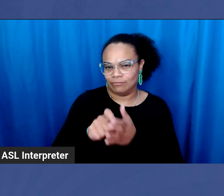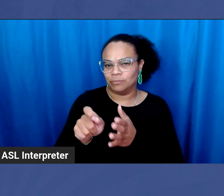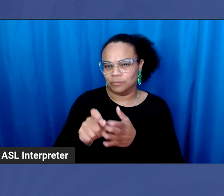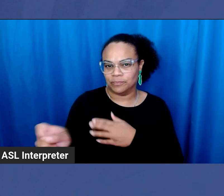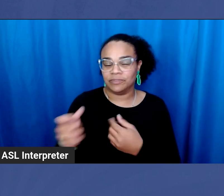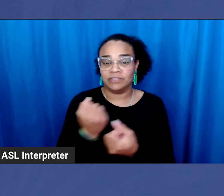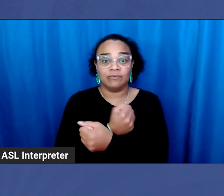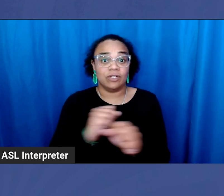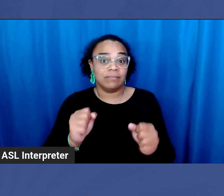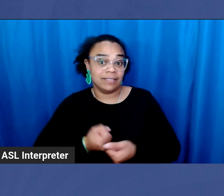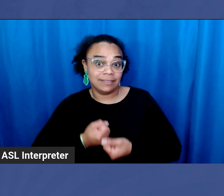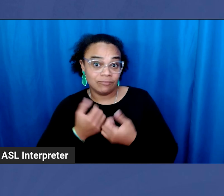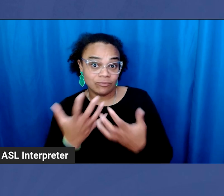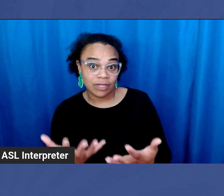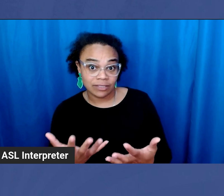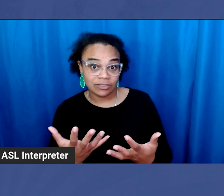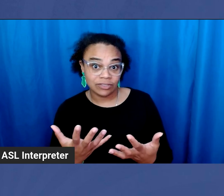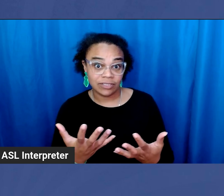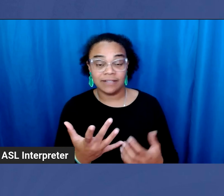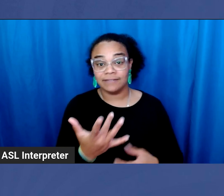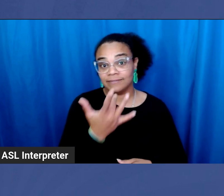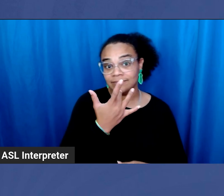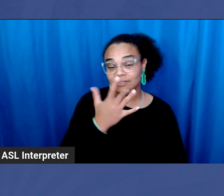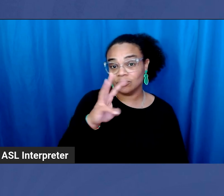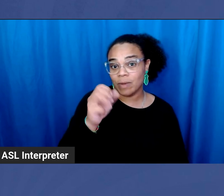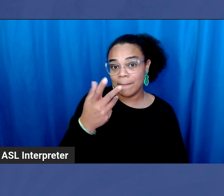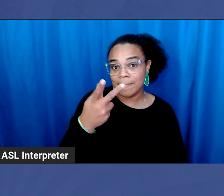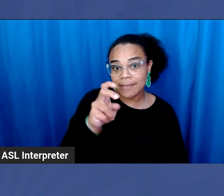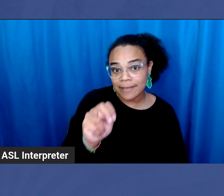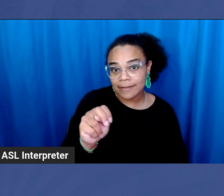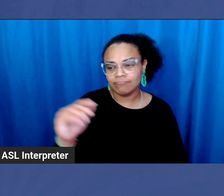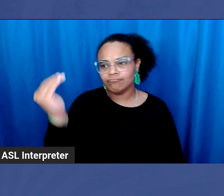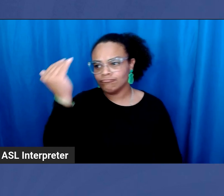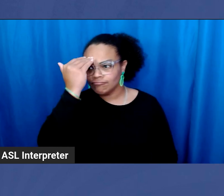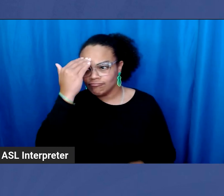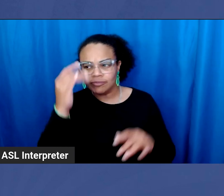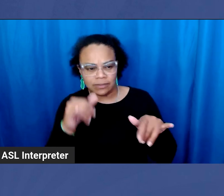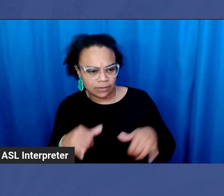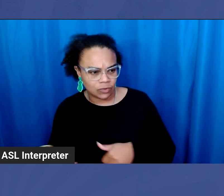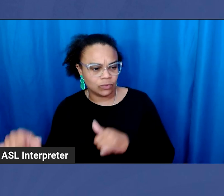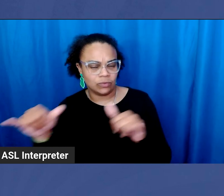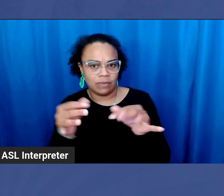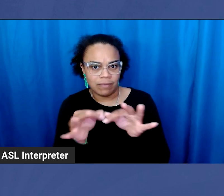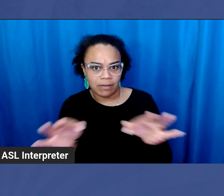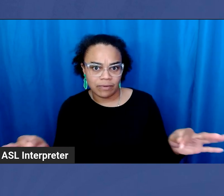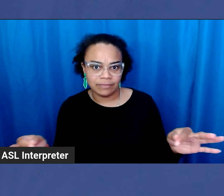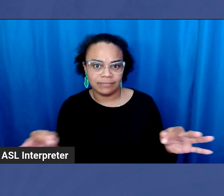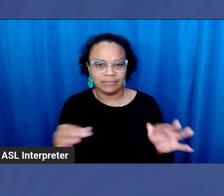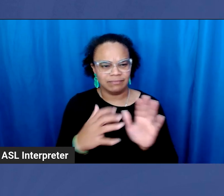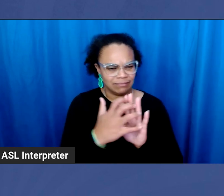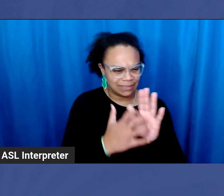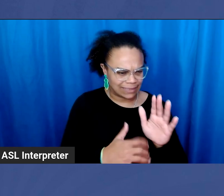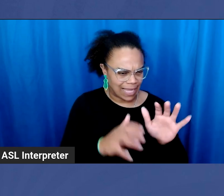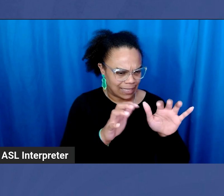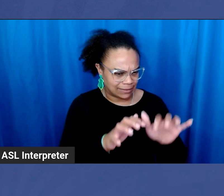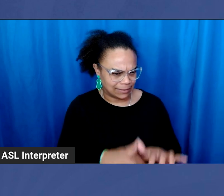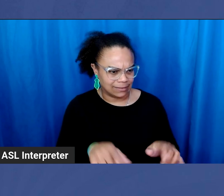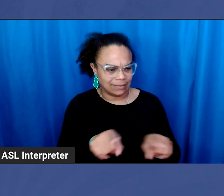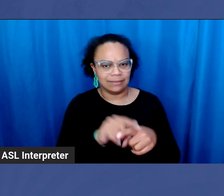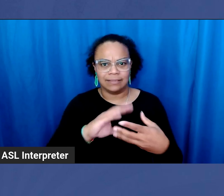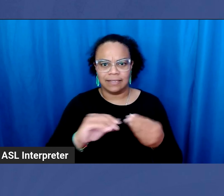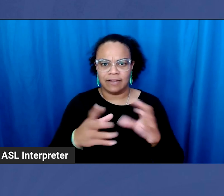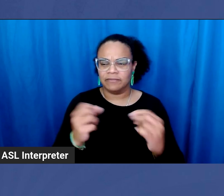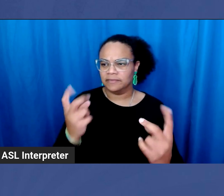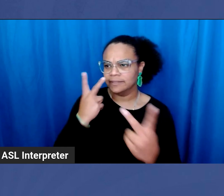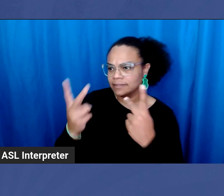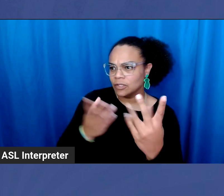Freedom of expression, favored weapon, familiar universal language, semi-awe text as narrative, seen through